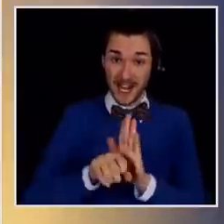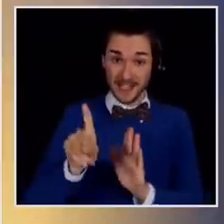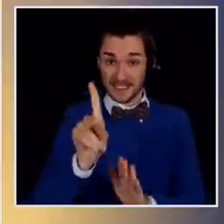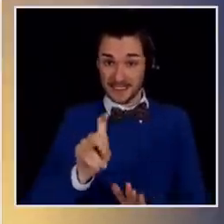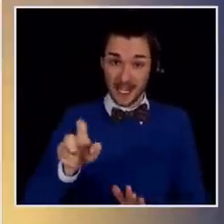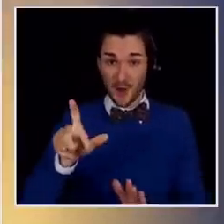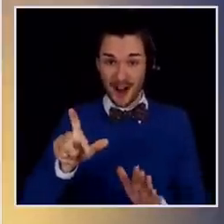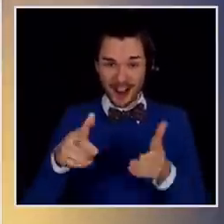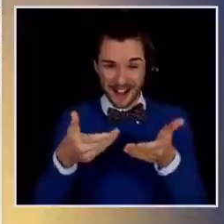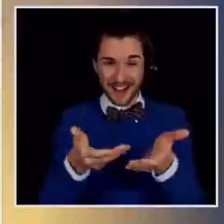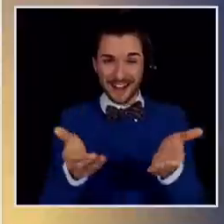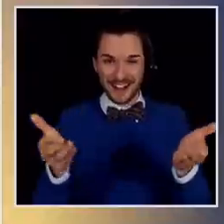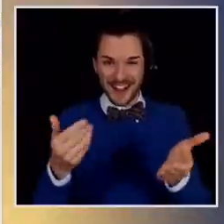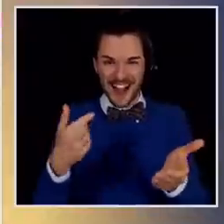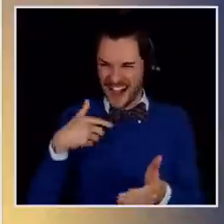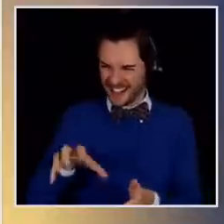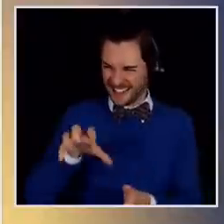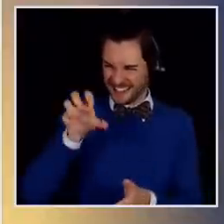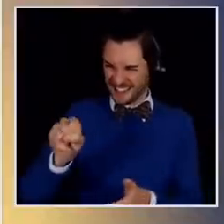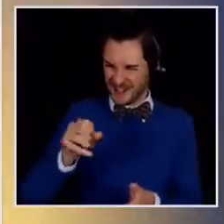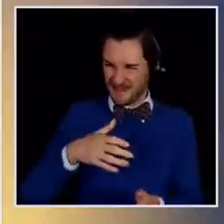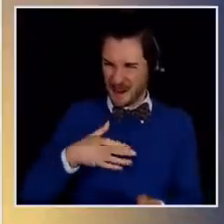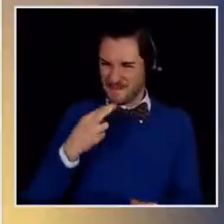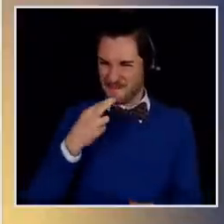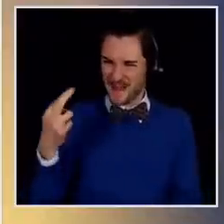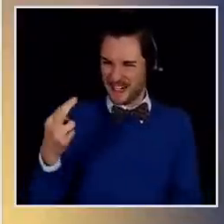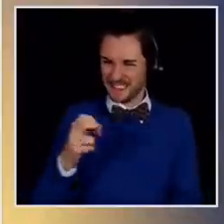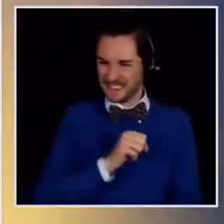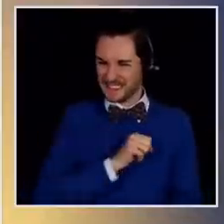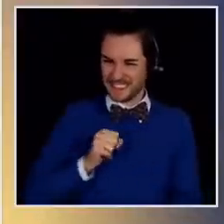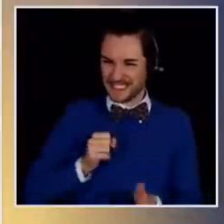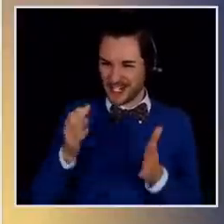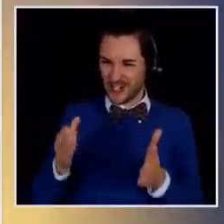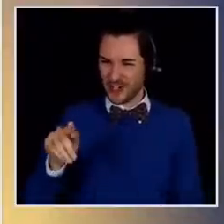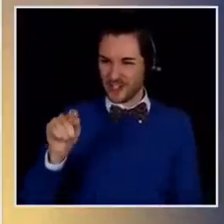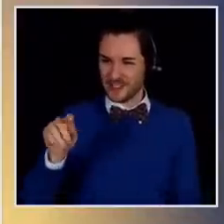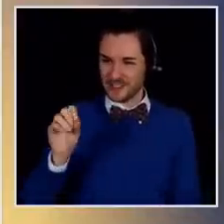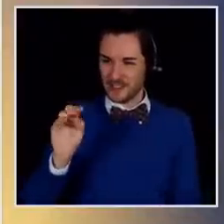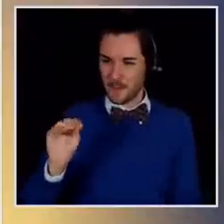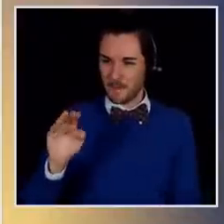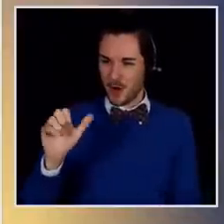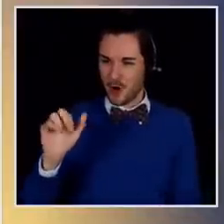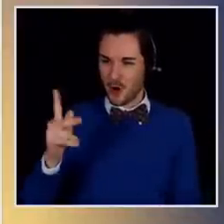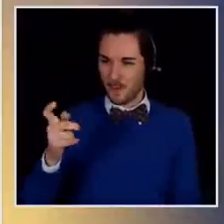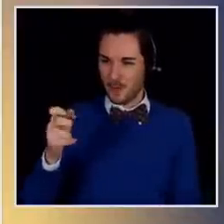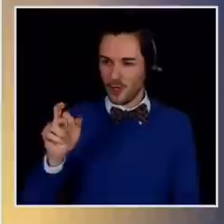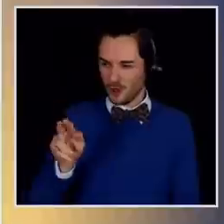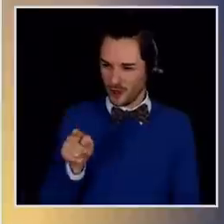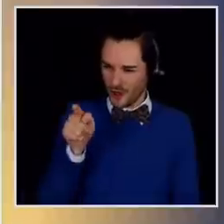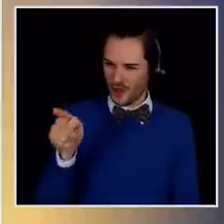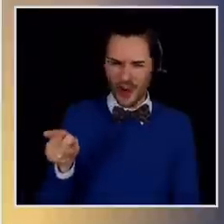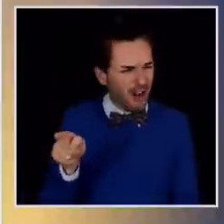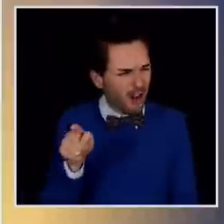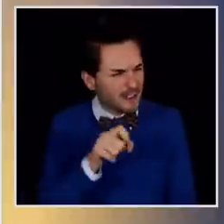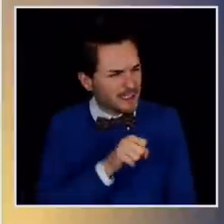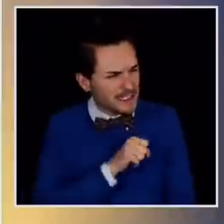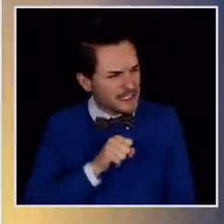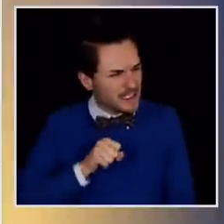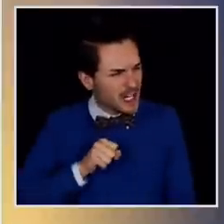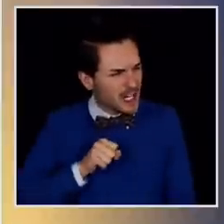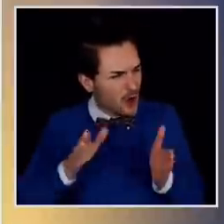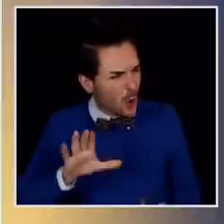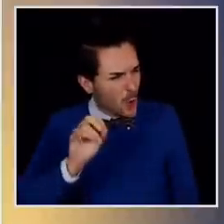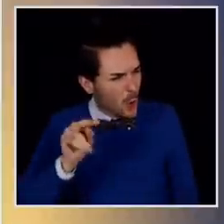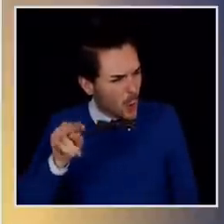I see my buddy, Senator Tom Carper down there, and I think Senator Coons is there, and I think the